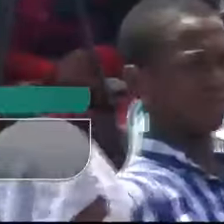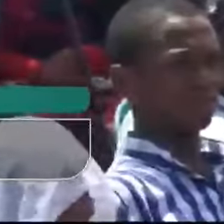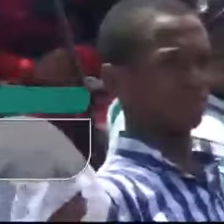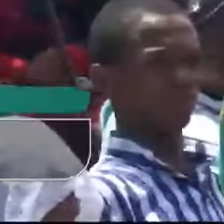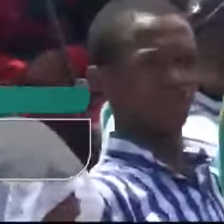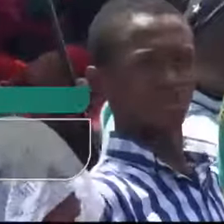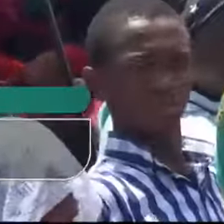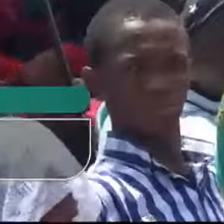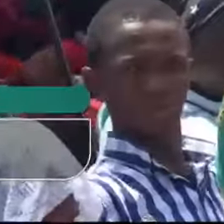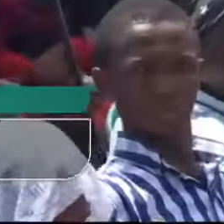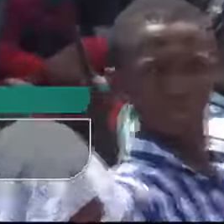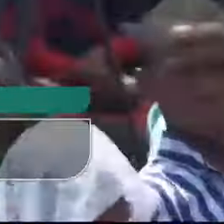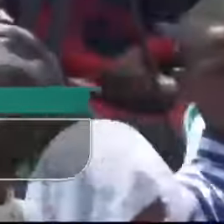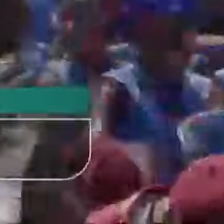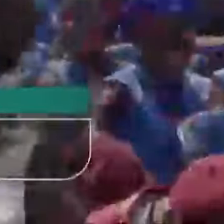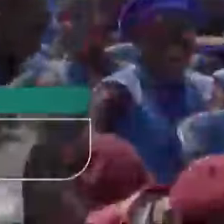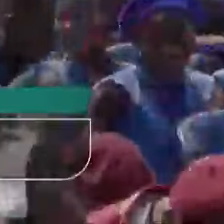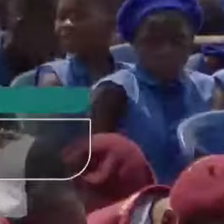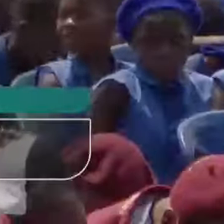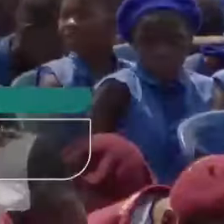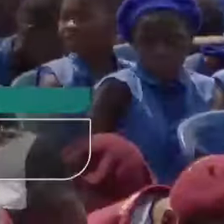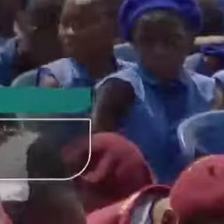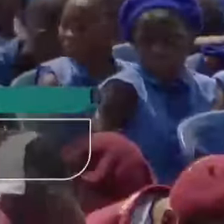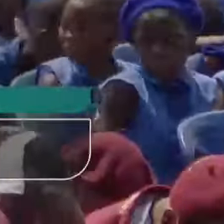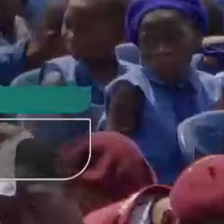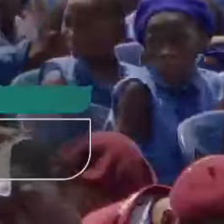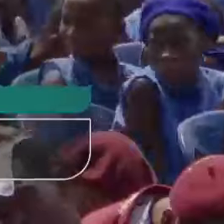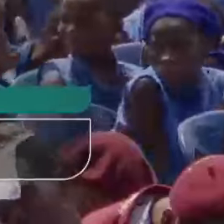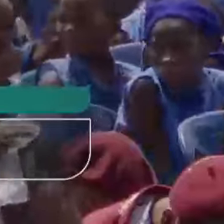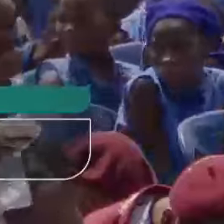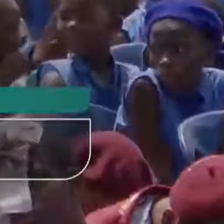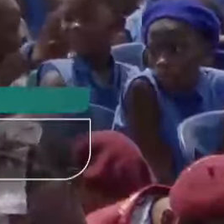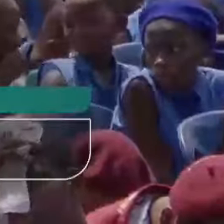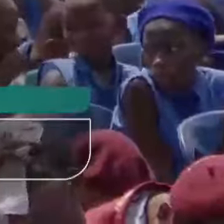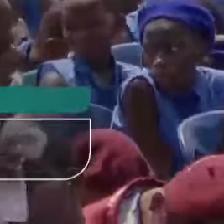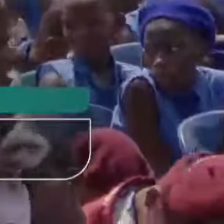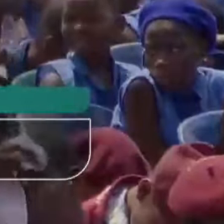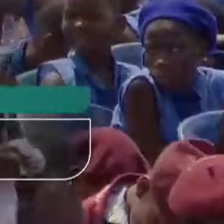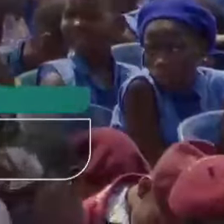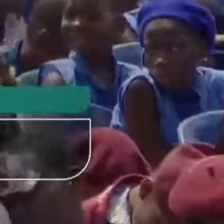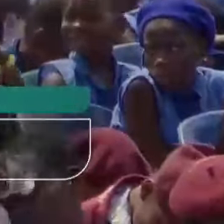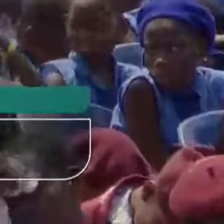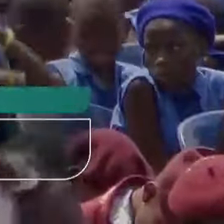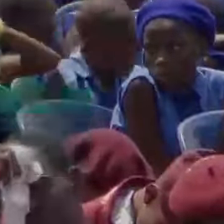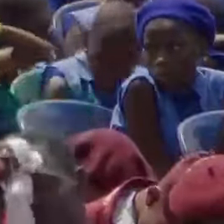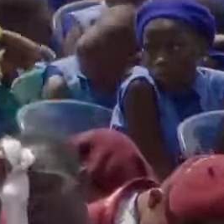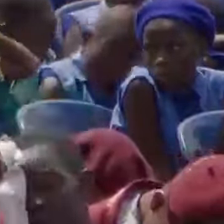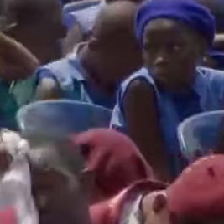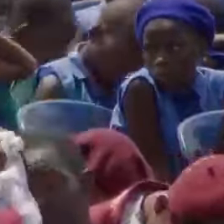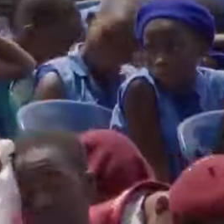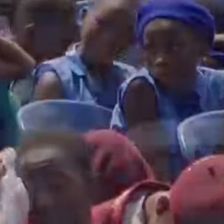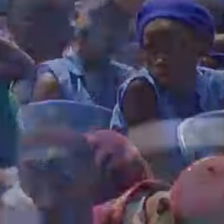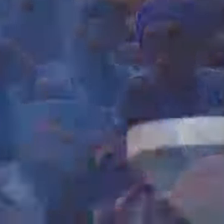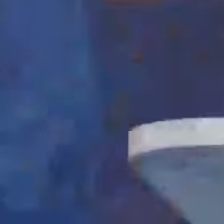that's why we'll walk with him is the Messiah. That's why we'll walk with him is a mediator. That's why we'll walk